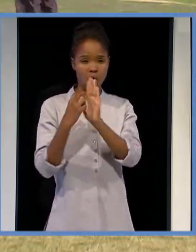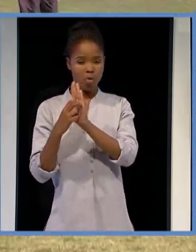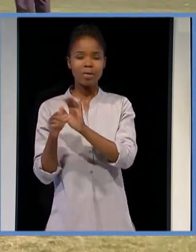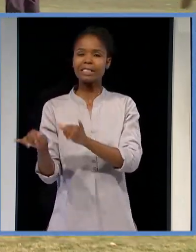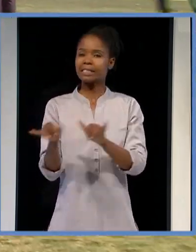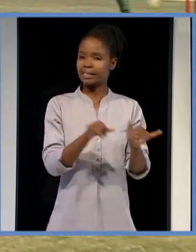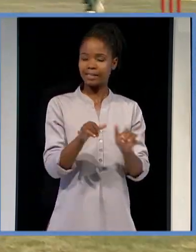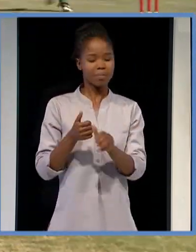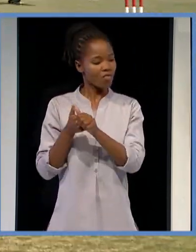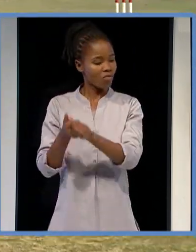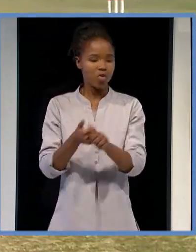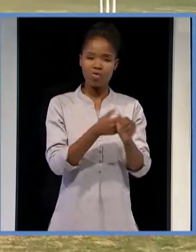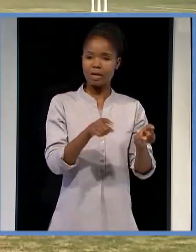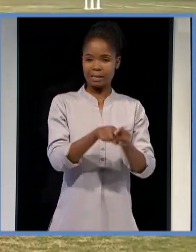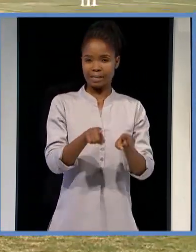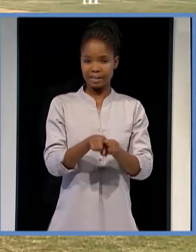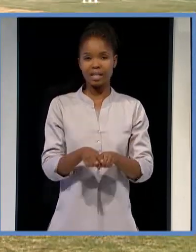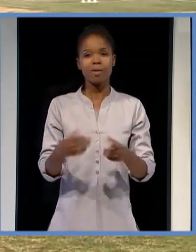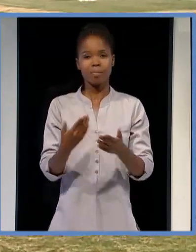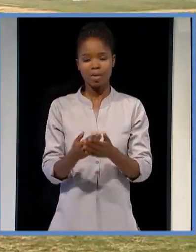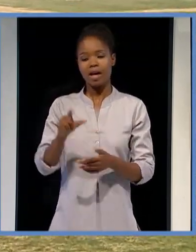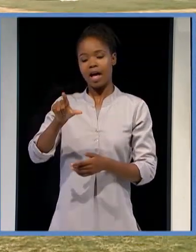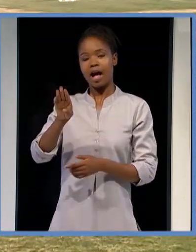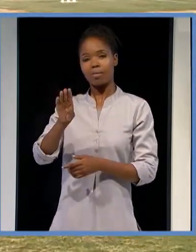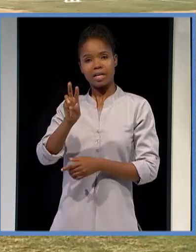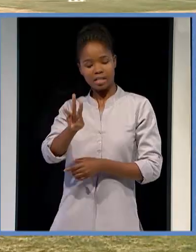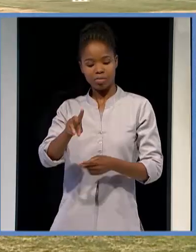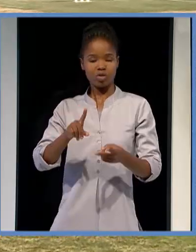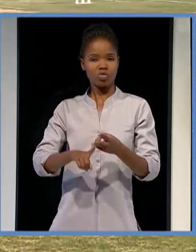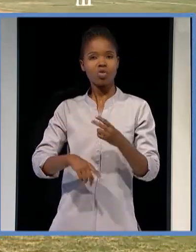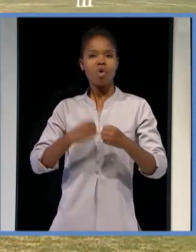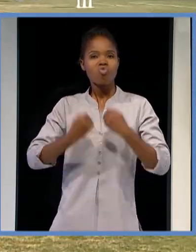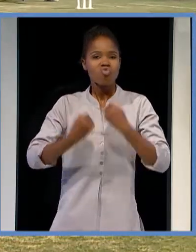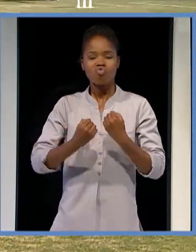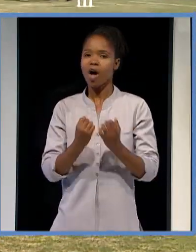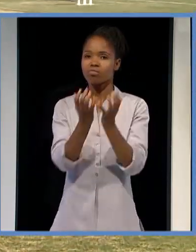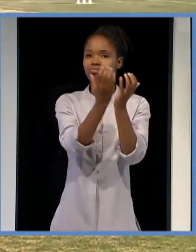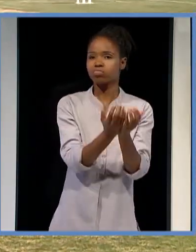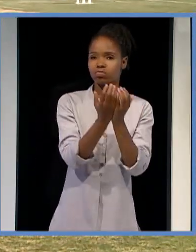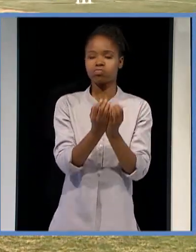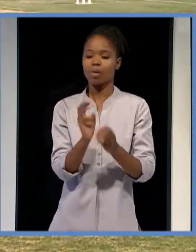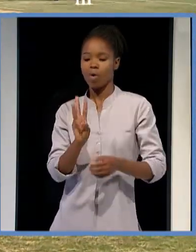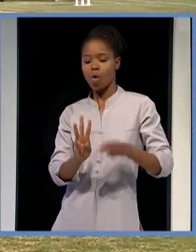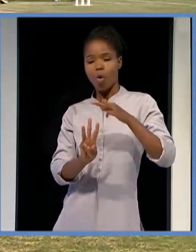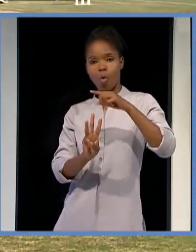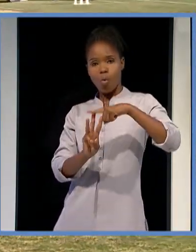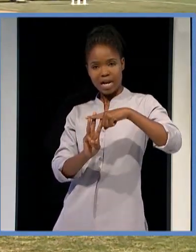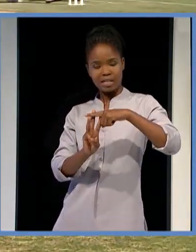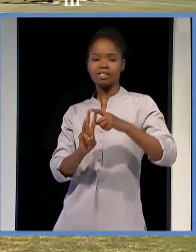So Duckworth Lewis, we've got LBW, we've got runouts, we've got normal wickets, we've got